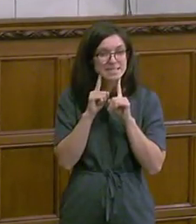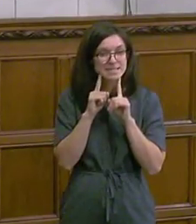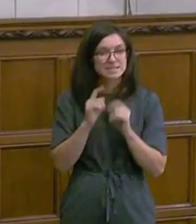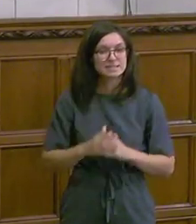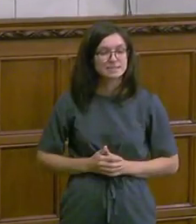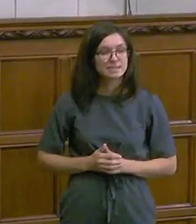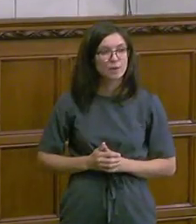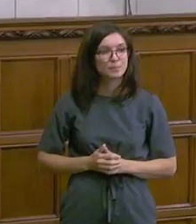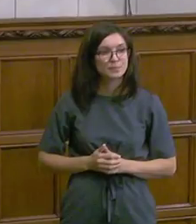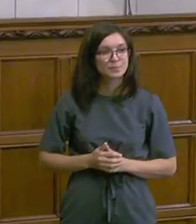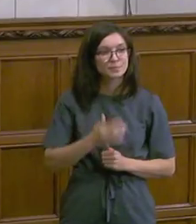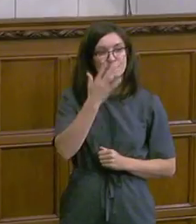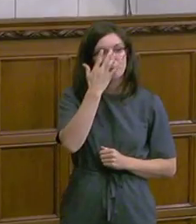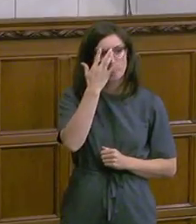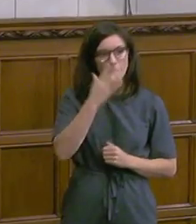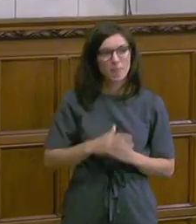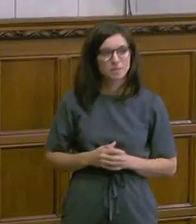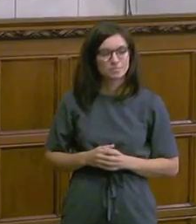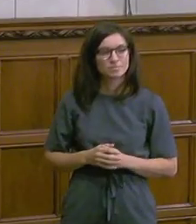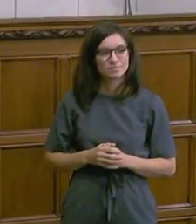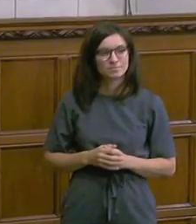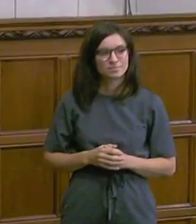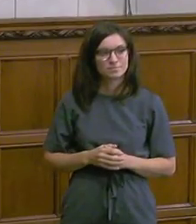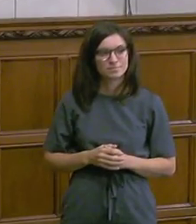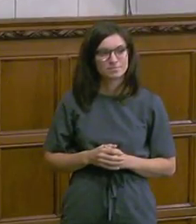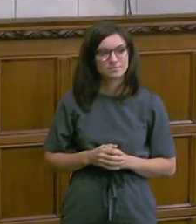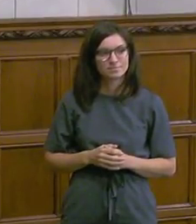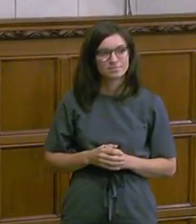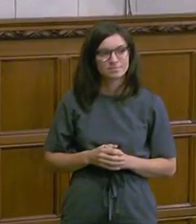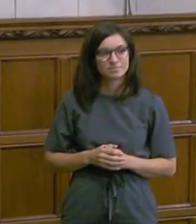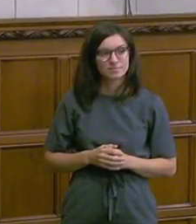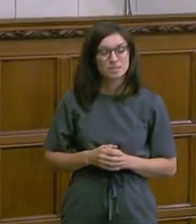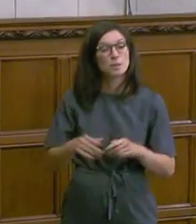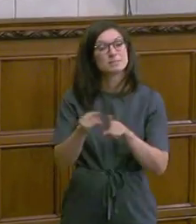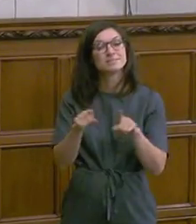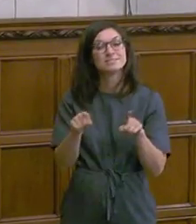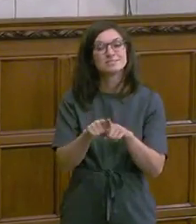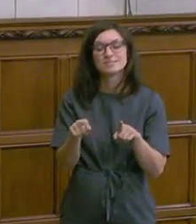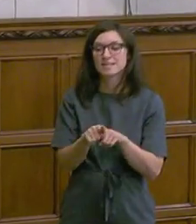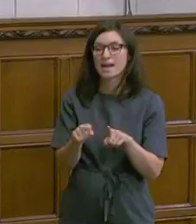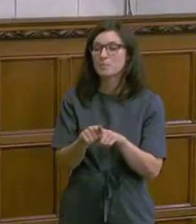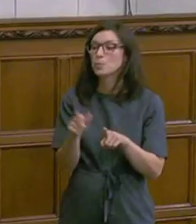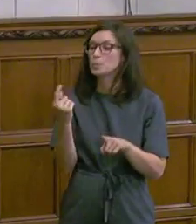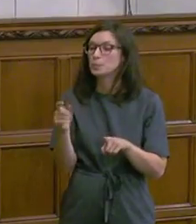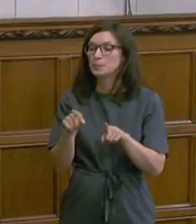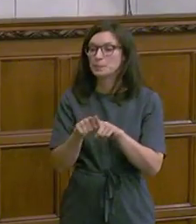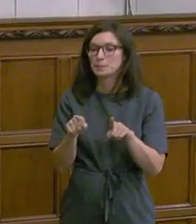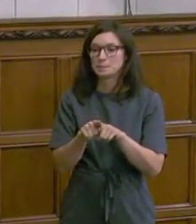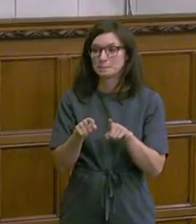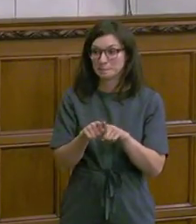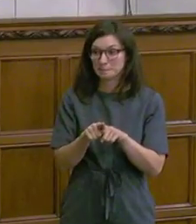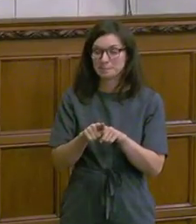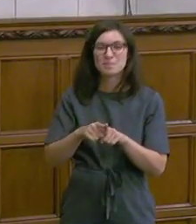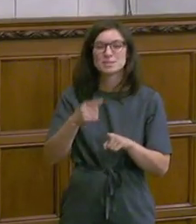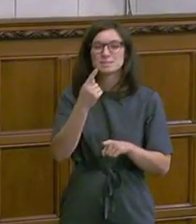Edison, thanks to whom this room is lit with electric light bulbs, had scarlet fever in his youth and therefore was severely hearing impaired. But